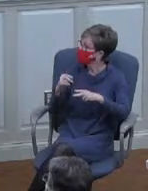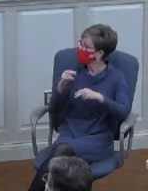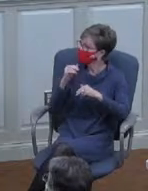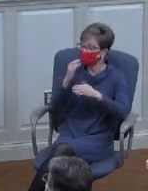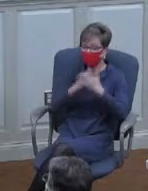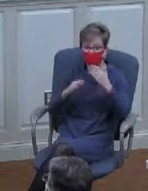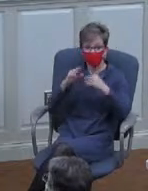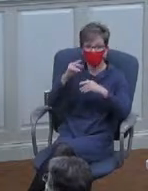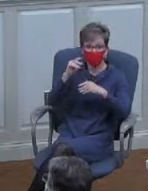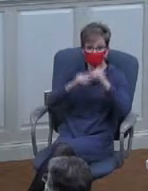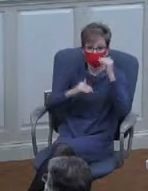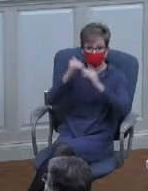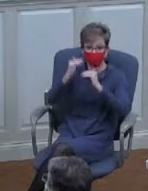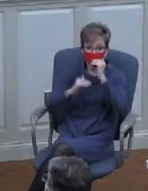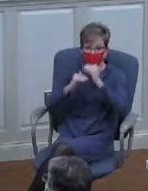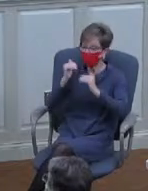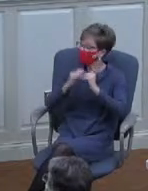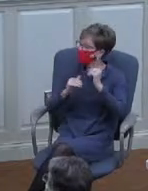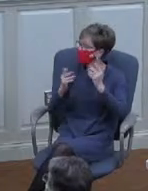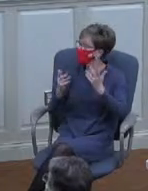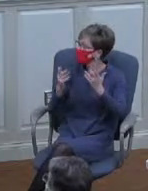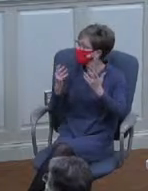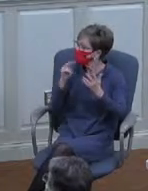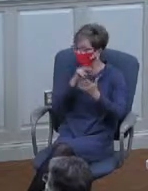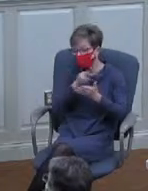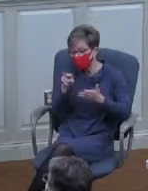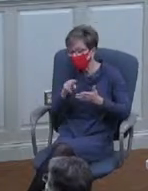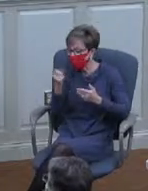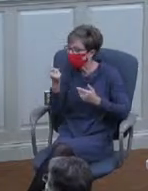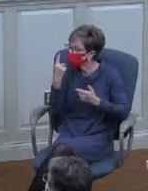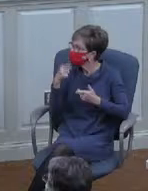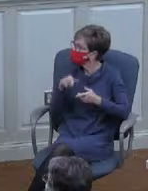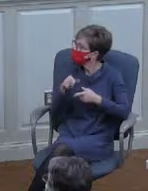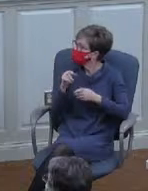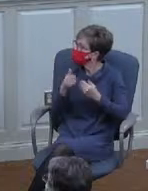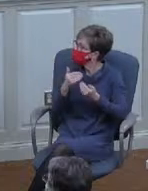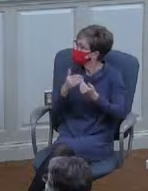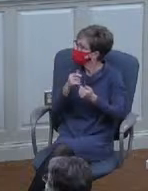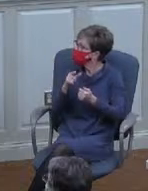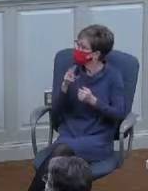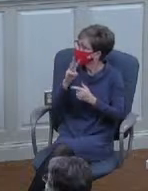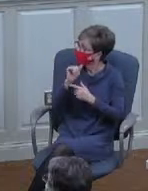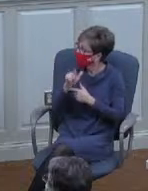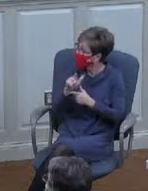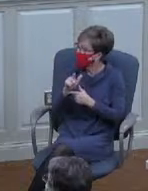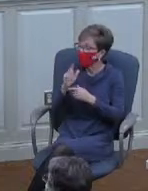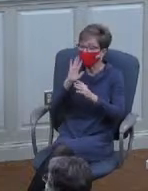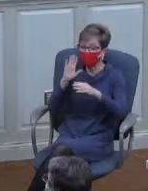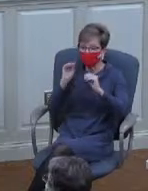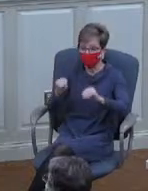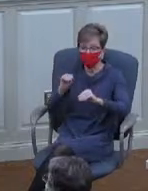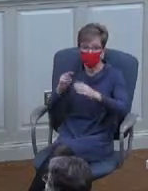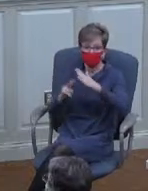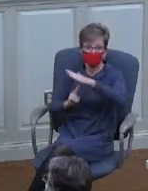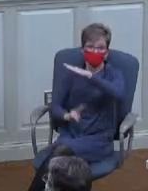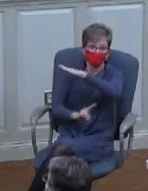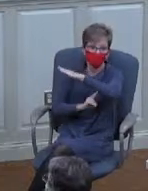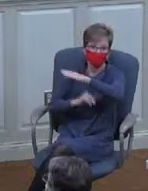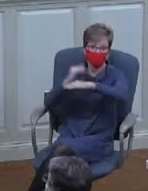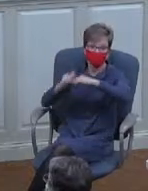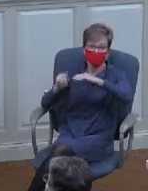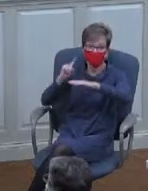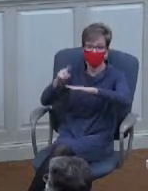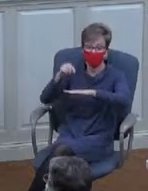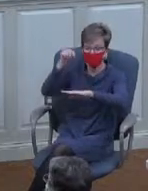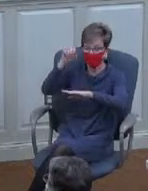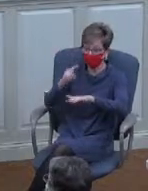construction. It's pretty straightforward, you can tell. Add a barrier wall, divide the bridge essentially into two, and then demo one side of the bridge